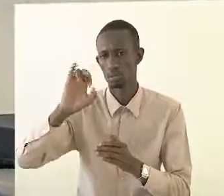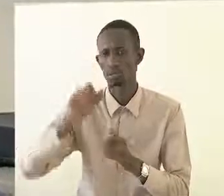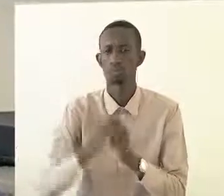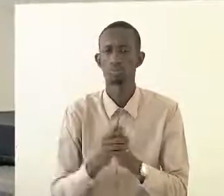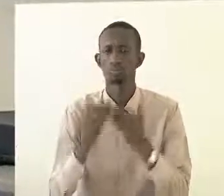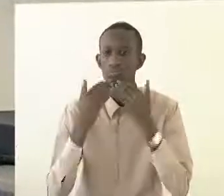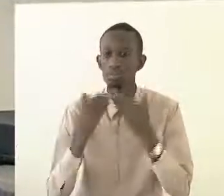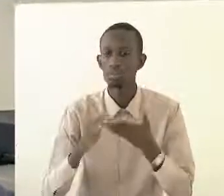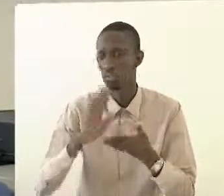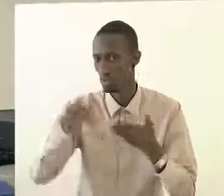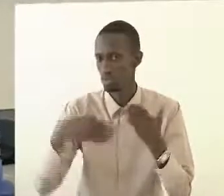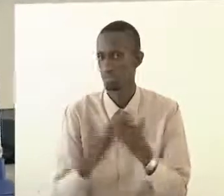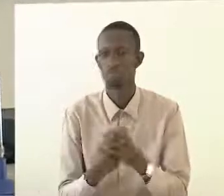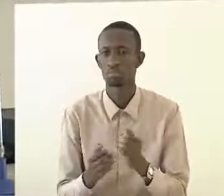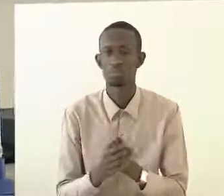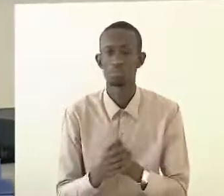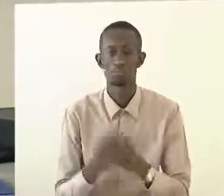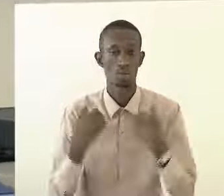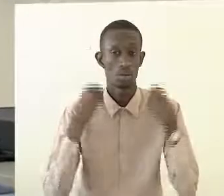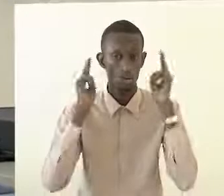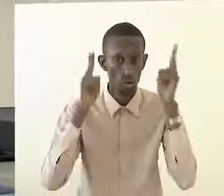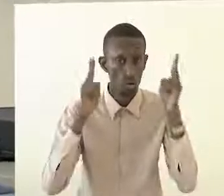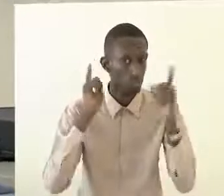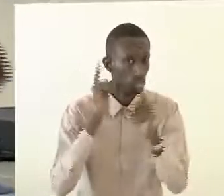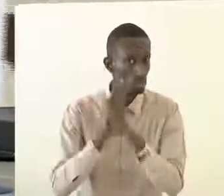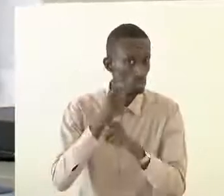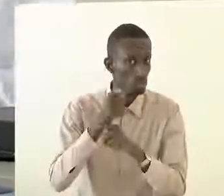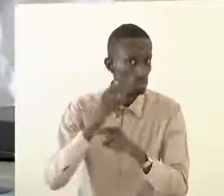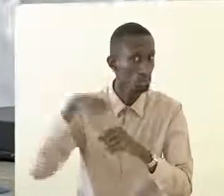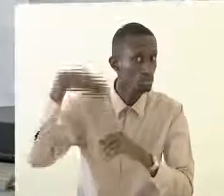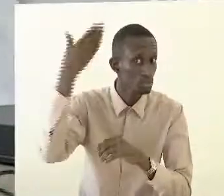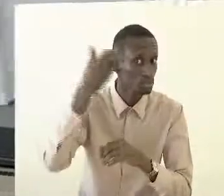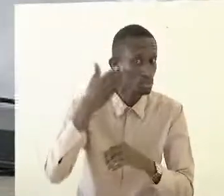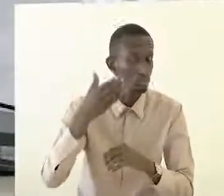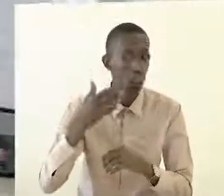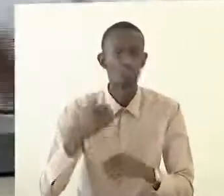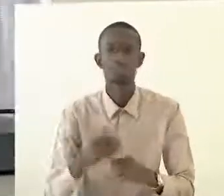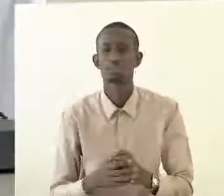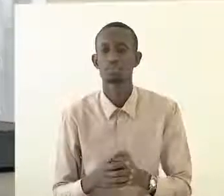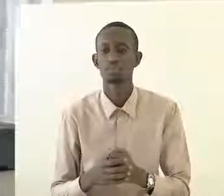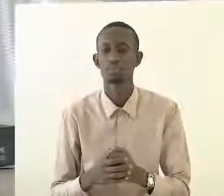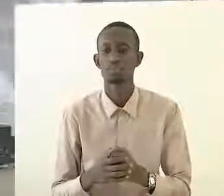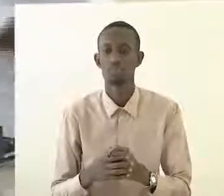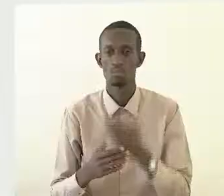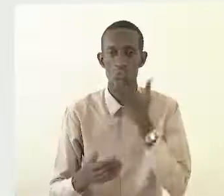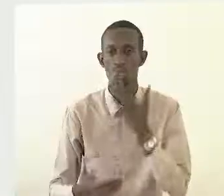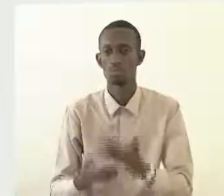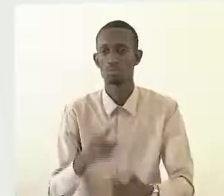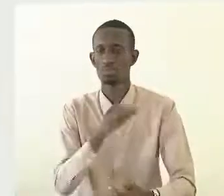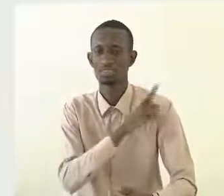Thank you for everything. I hope to meet you next time. I wish you all the best.